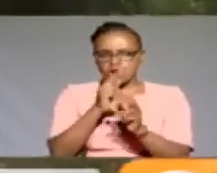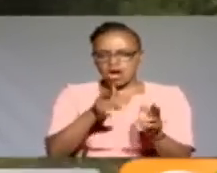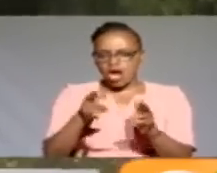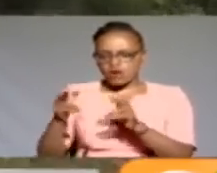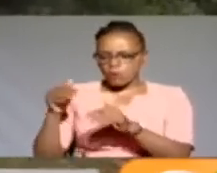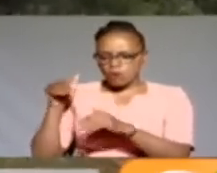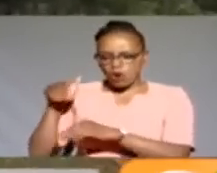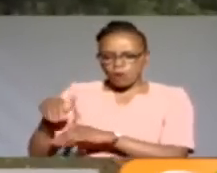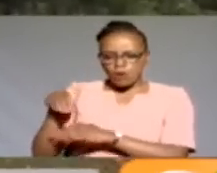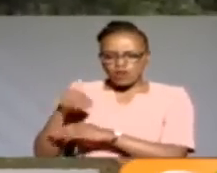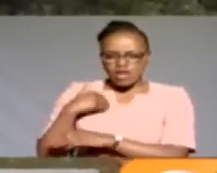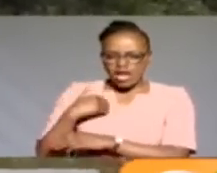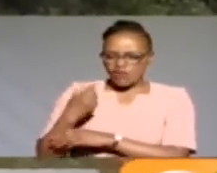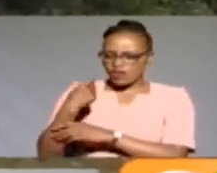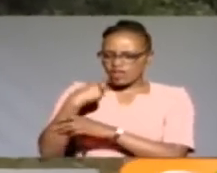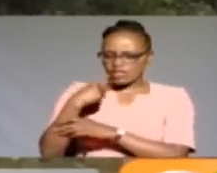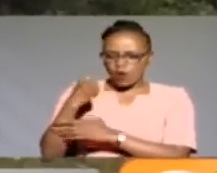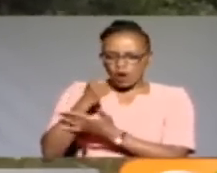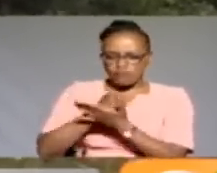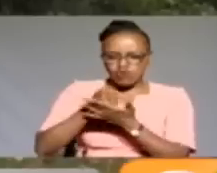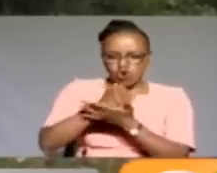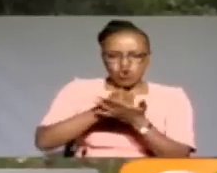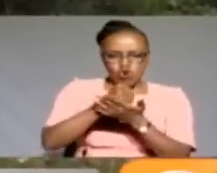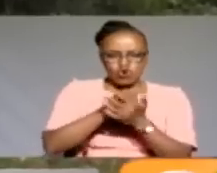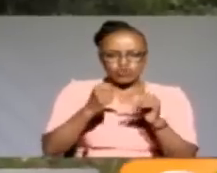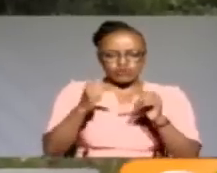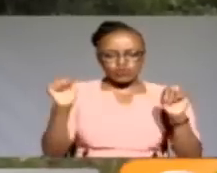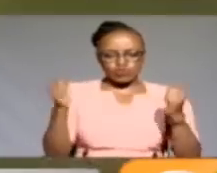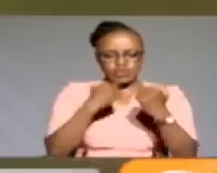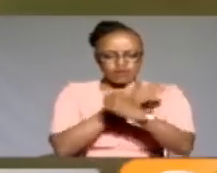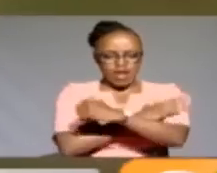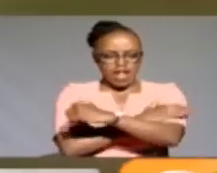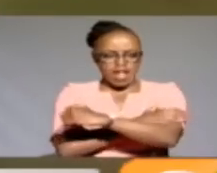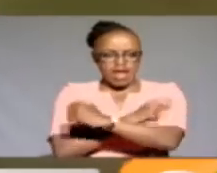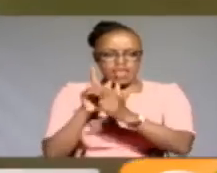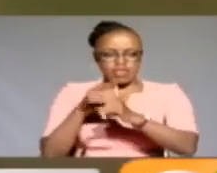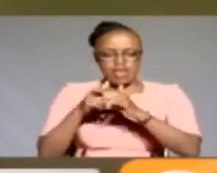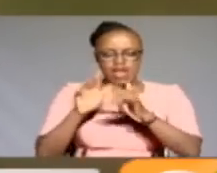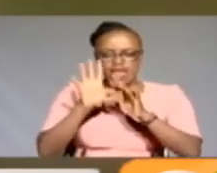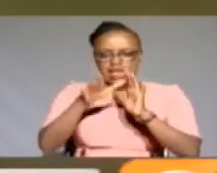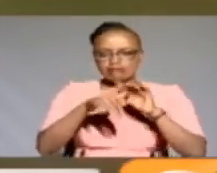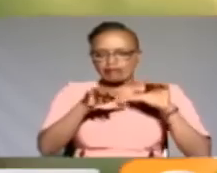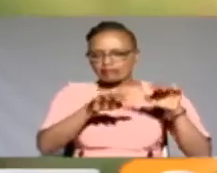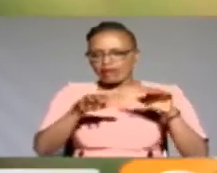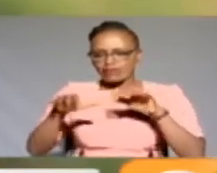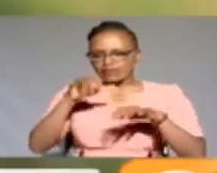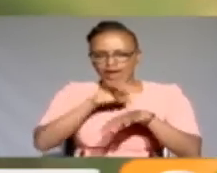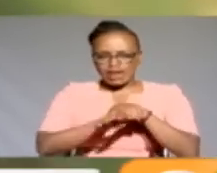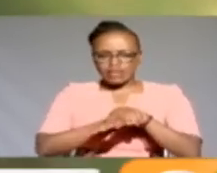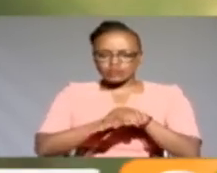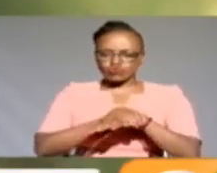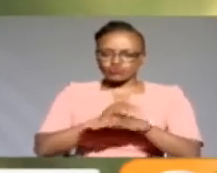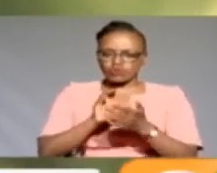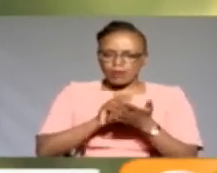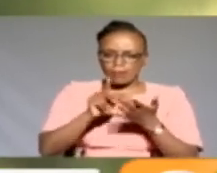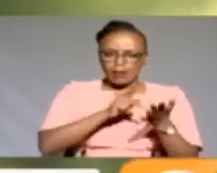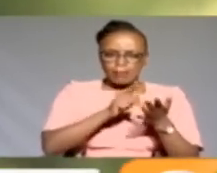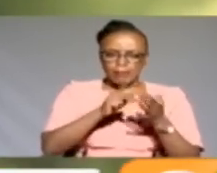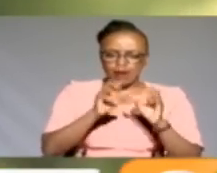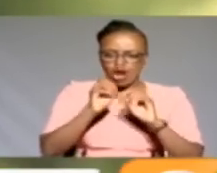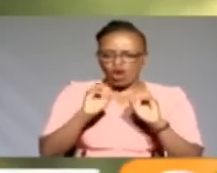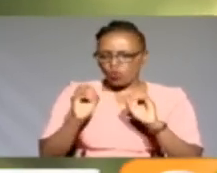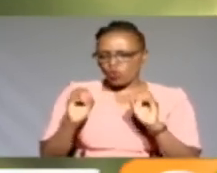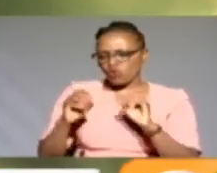bemoaning absence of proper anti-venom that would have saved her arm. She would later struggle for years without getting proper compensation for her